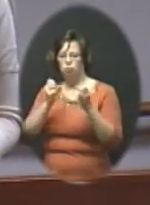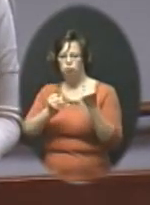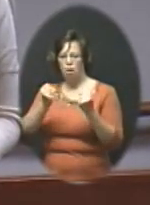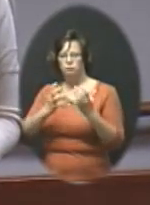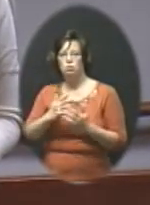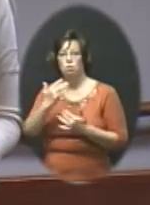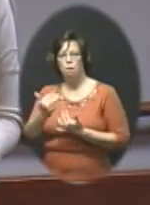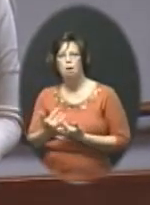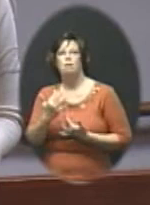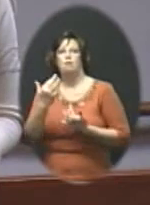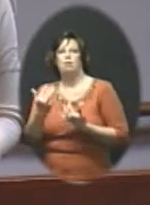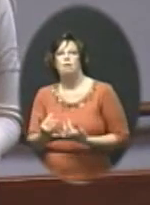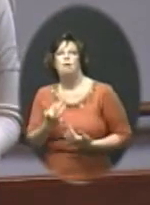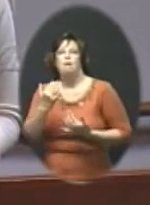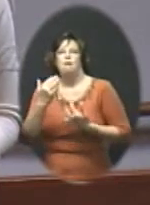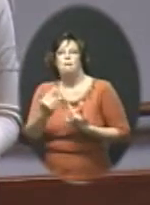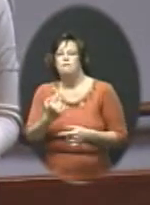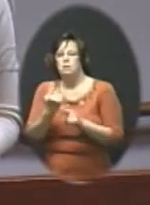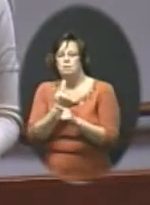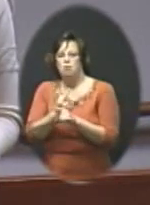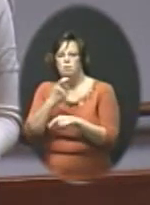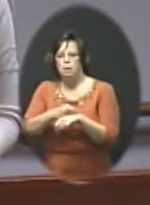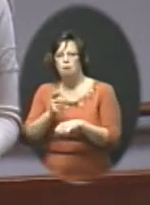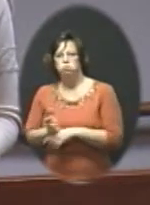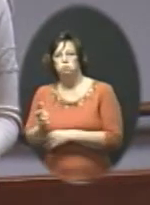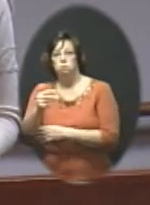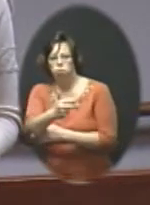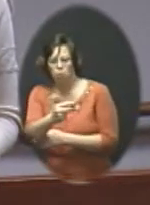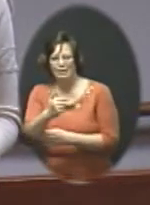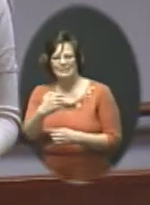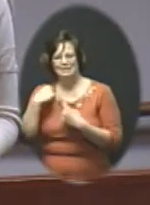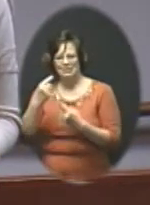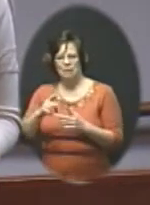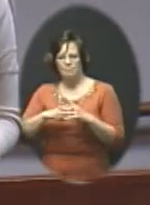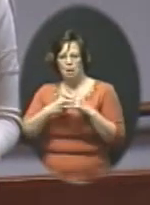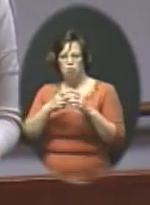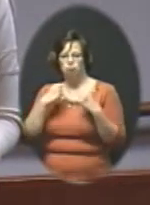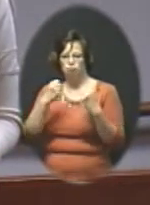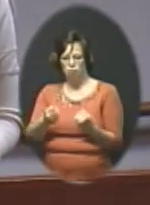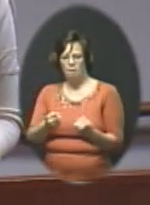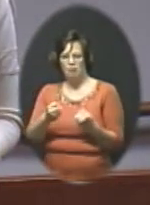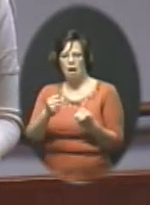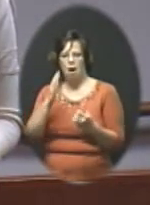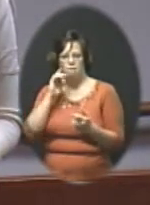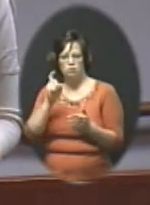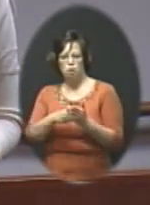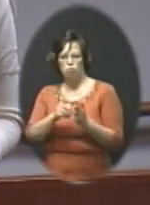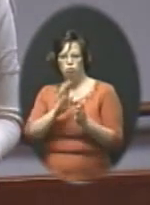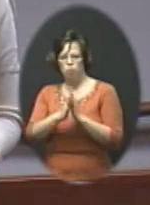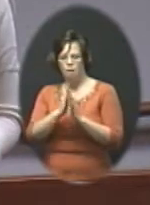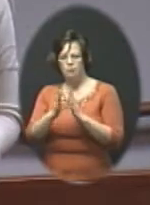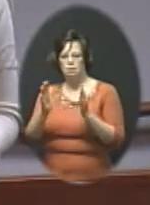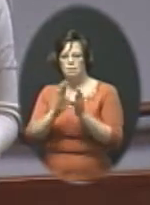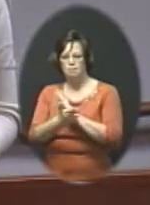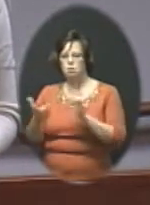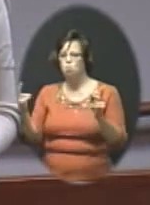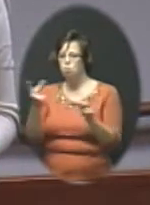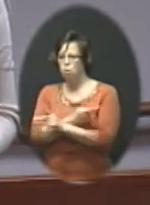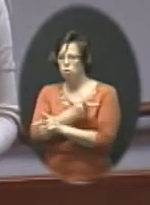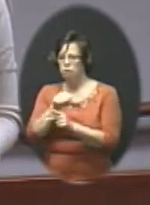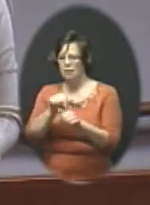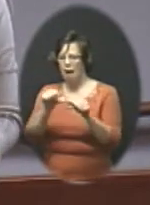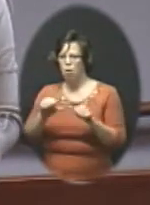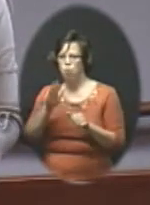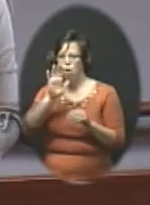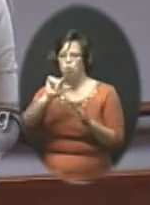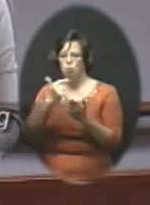for the right time to pull out. Since I began driving to and from school, I've noticed traffic getting increasingly worse in this area. I will graduate